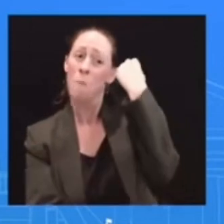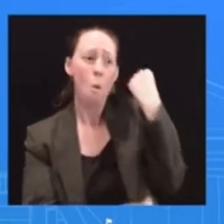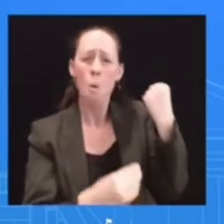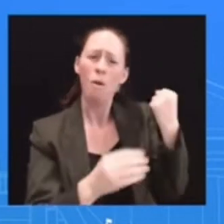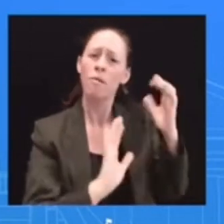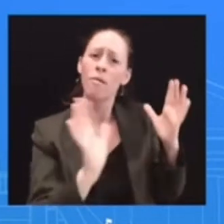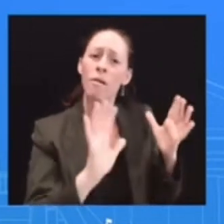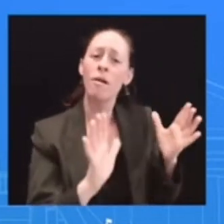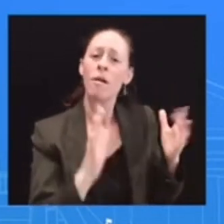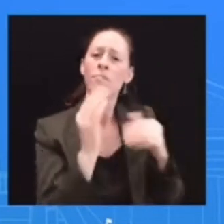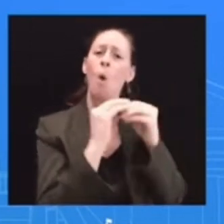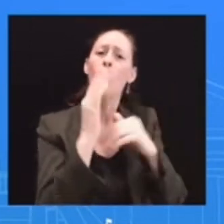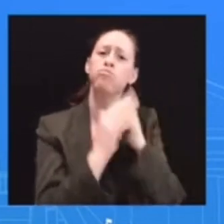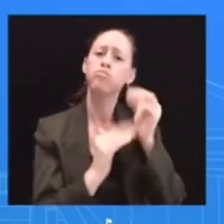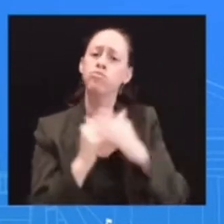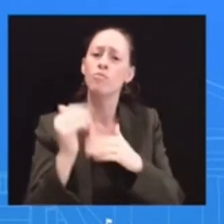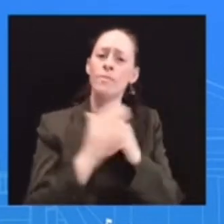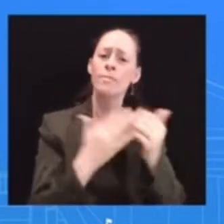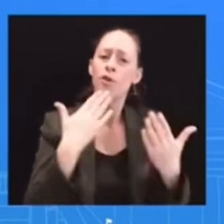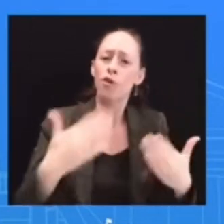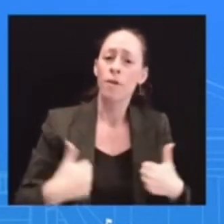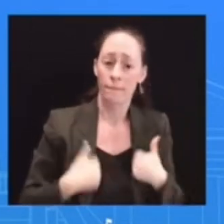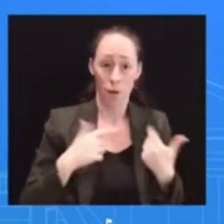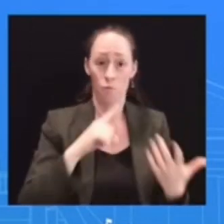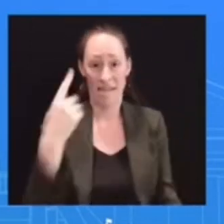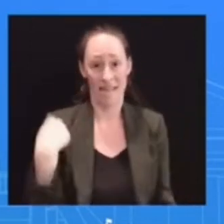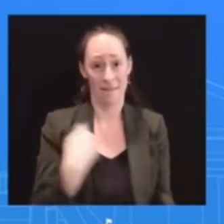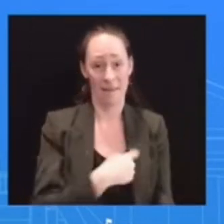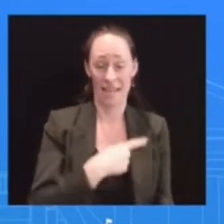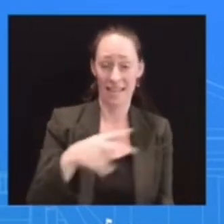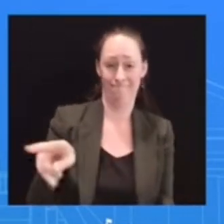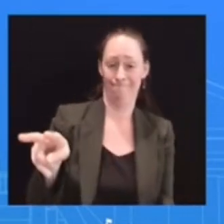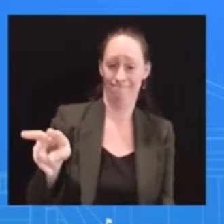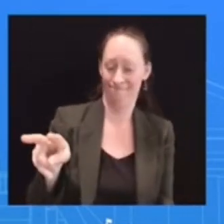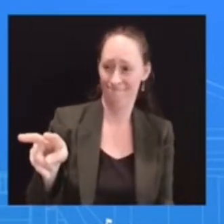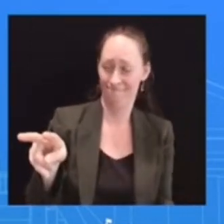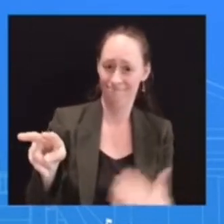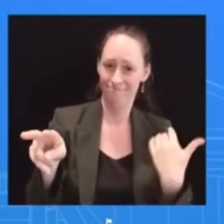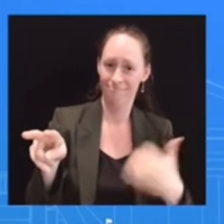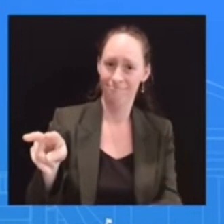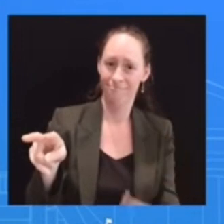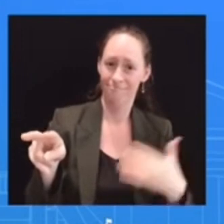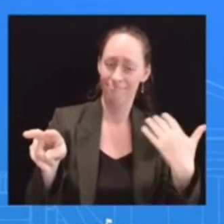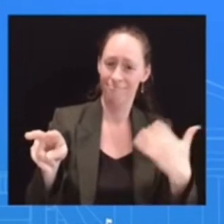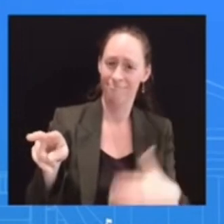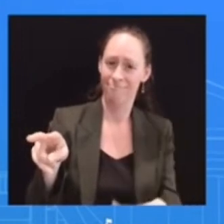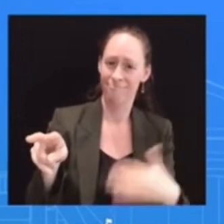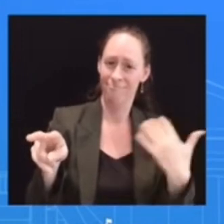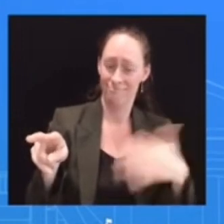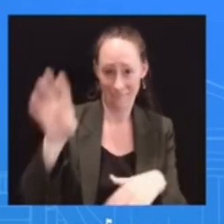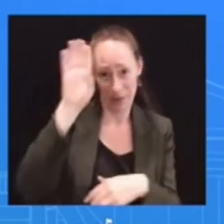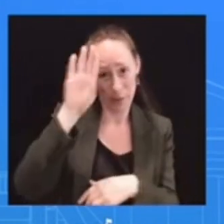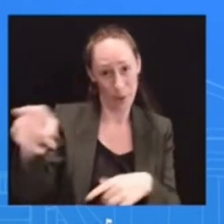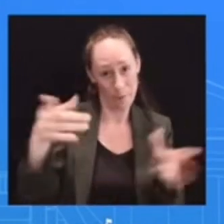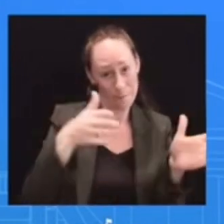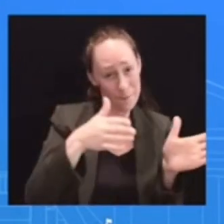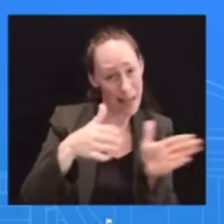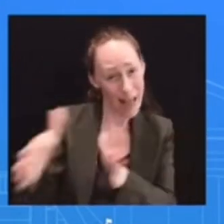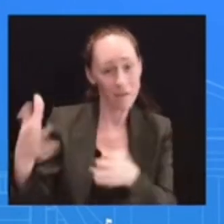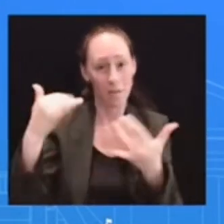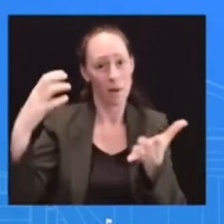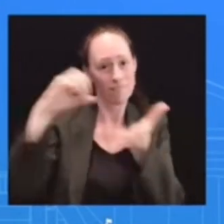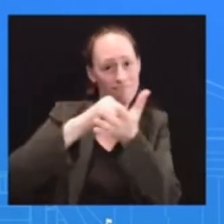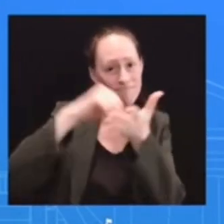Marjorie Taylor Greene, is also trying to repeal the Inflation Reduction Act, policies that are responsible for